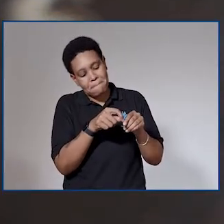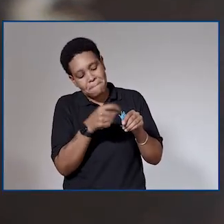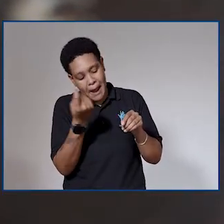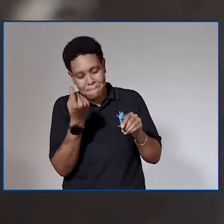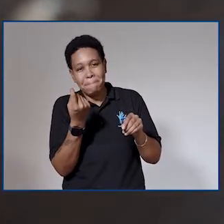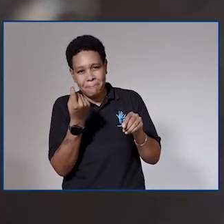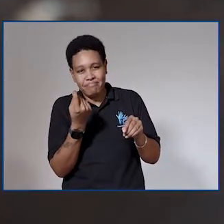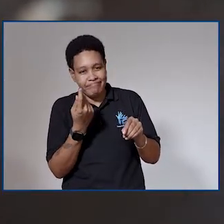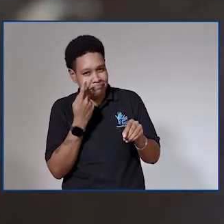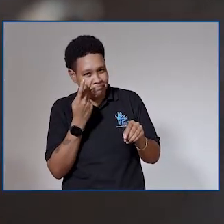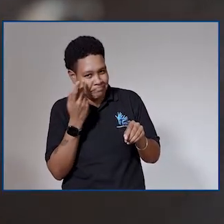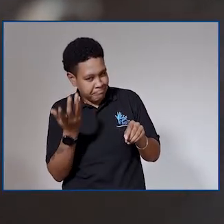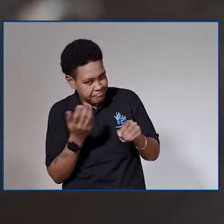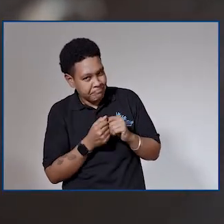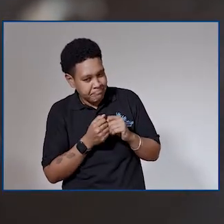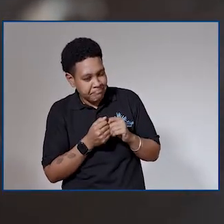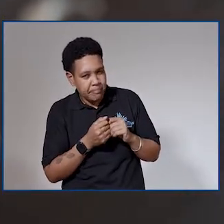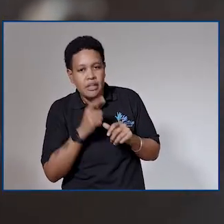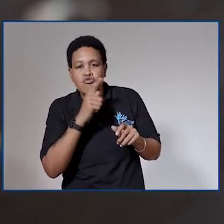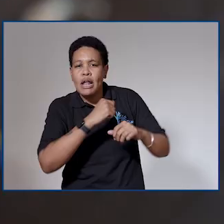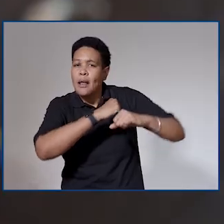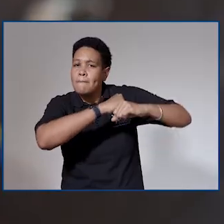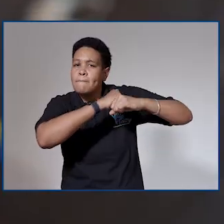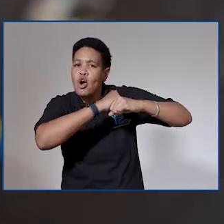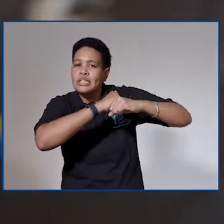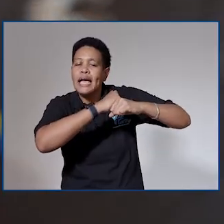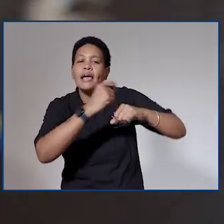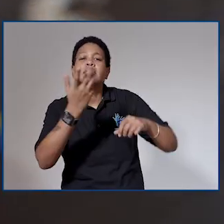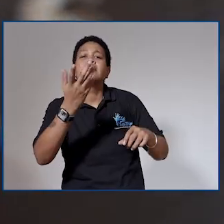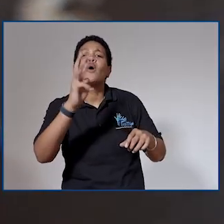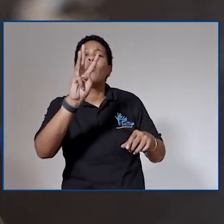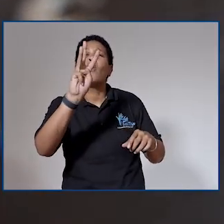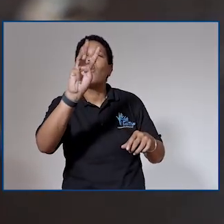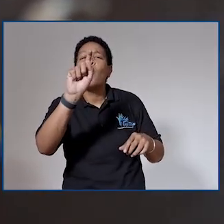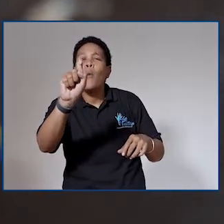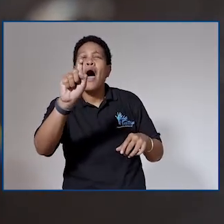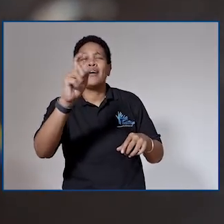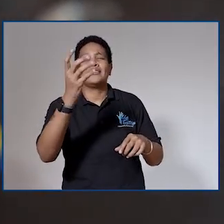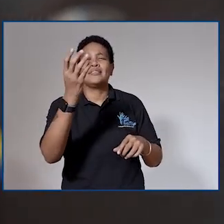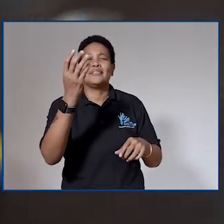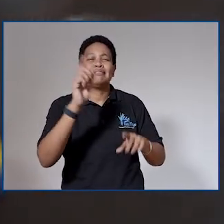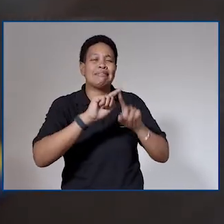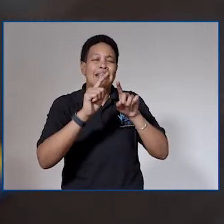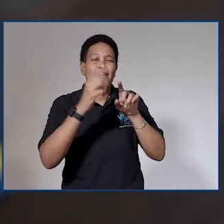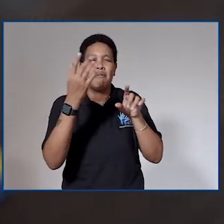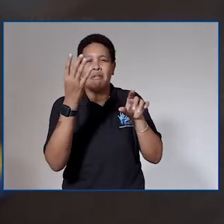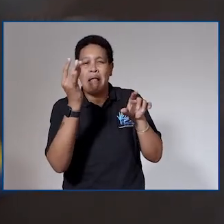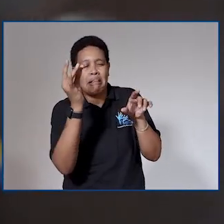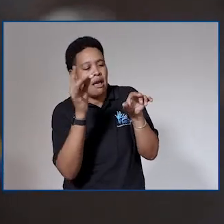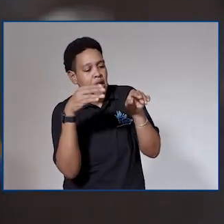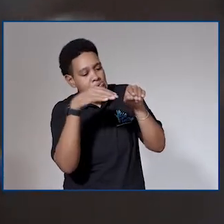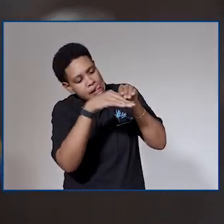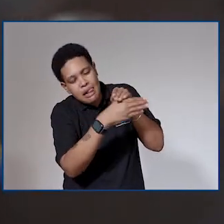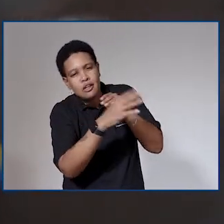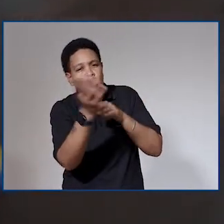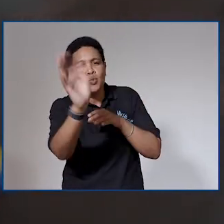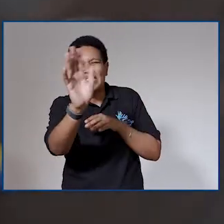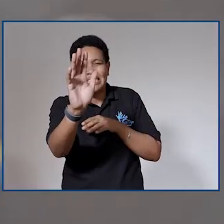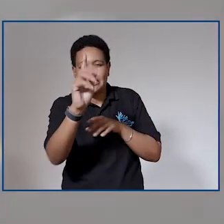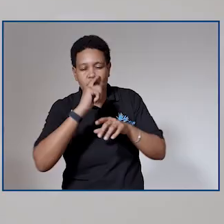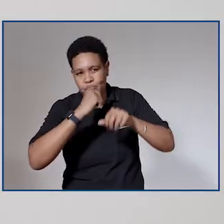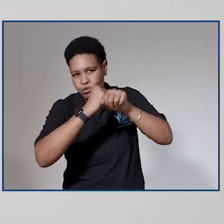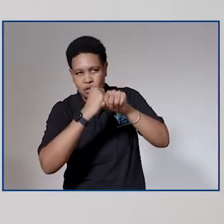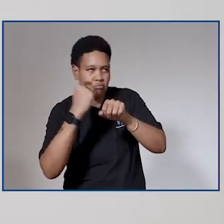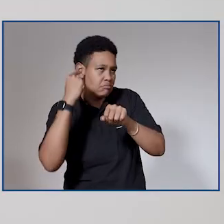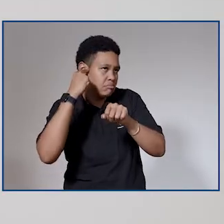aid so that it protects the hearing aid from excessive wax getting into the instrument itself.